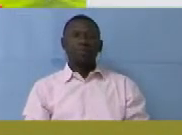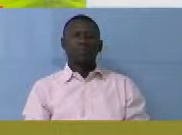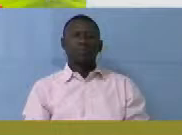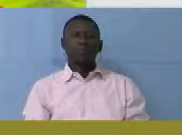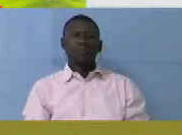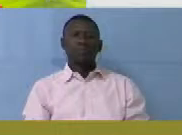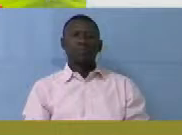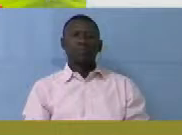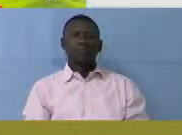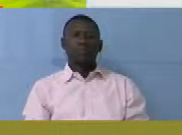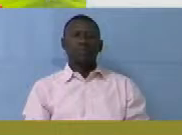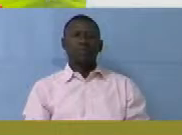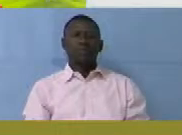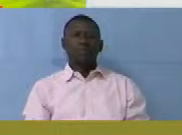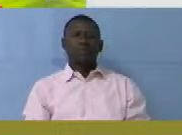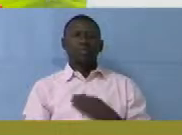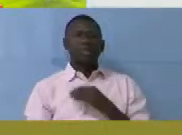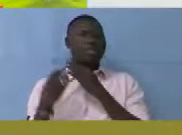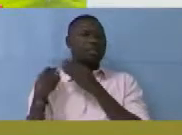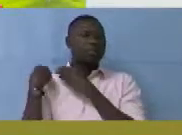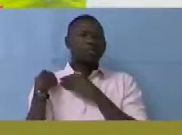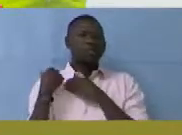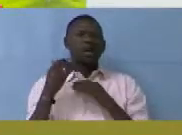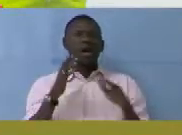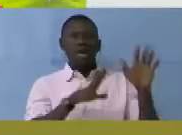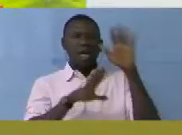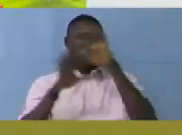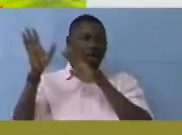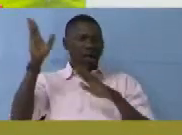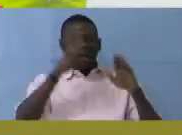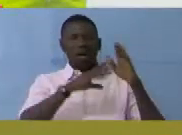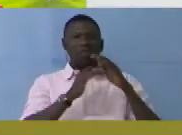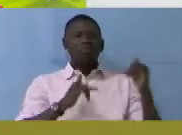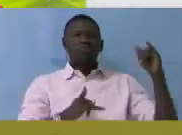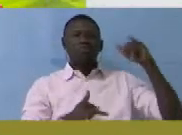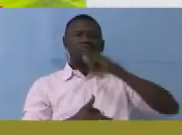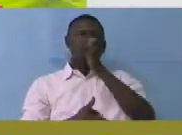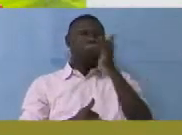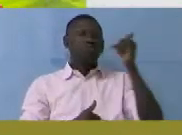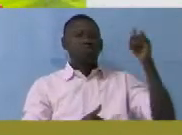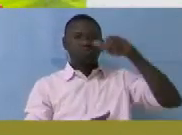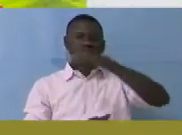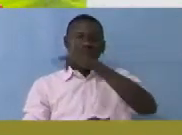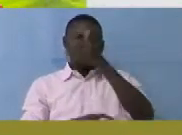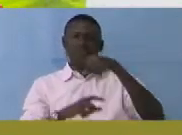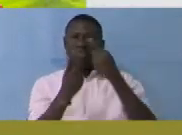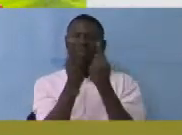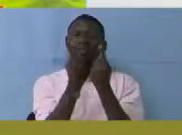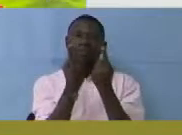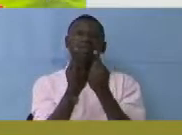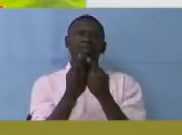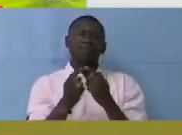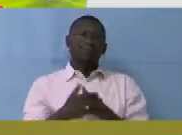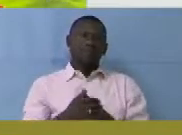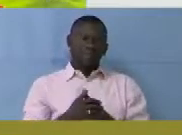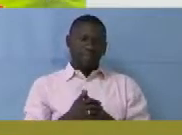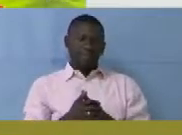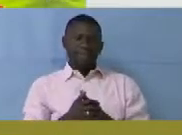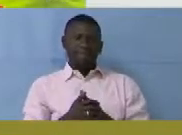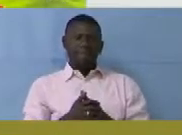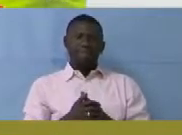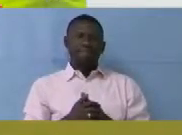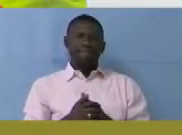Metrological aviation. Amunta Alihawa Kolo Kunya Kulunti La Latanina Lanya